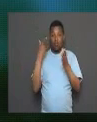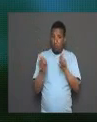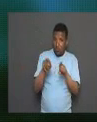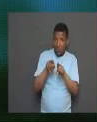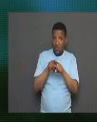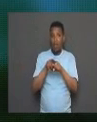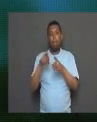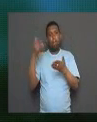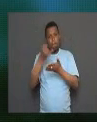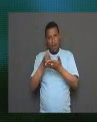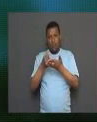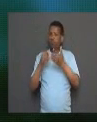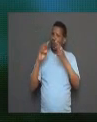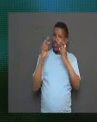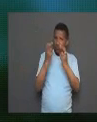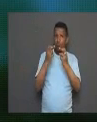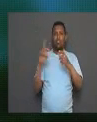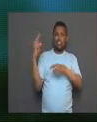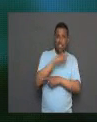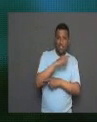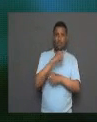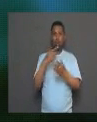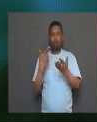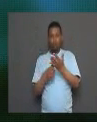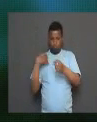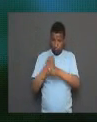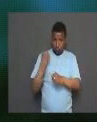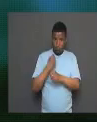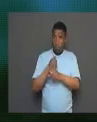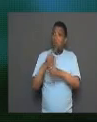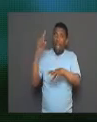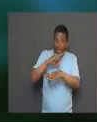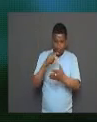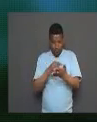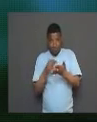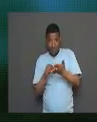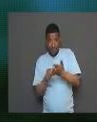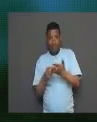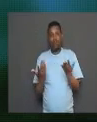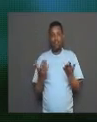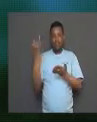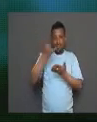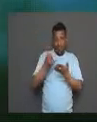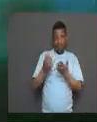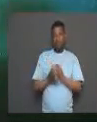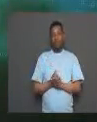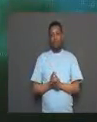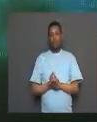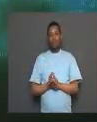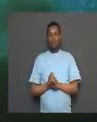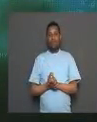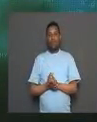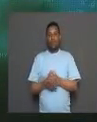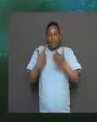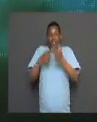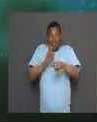the map's title, date of manufacture, and scale. It